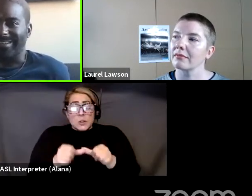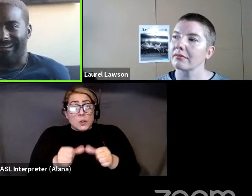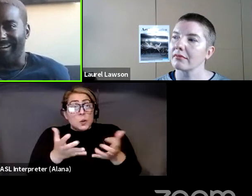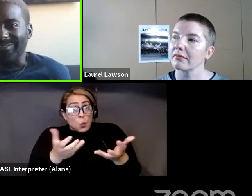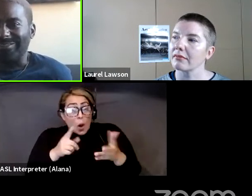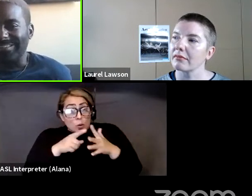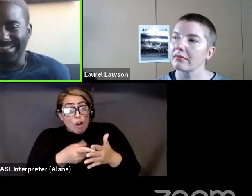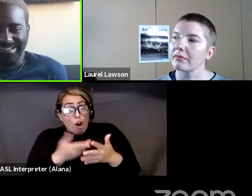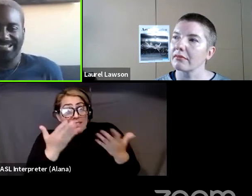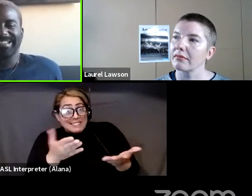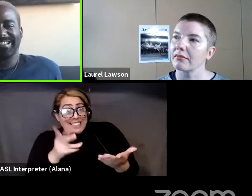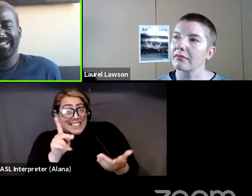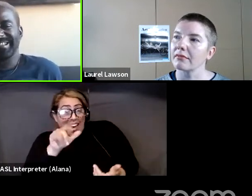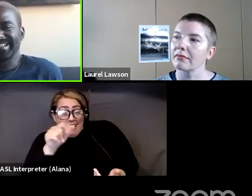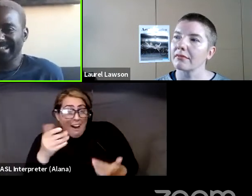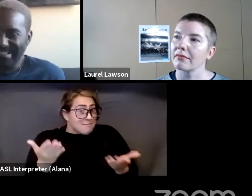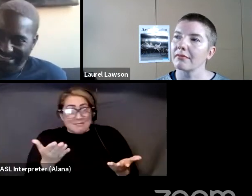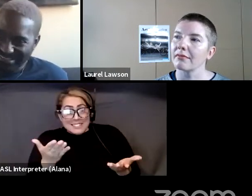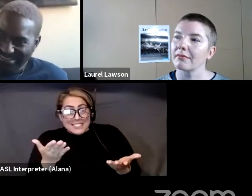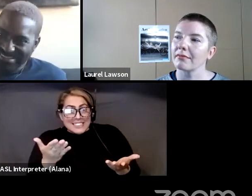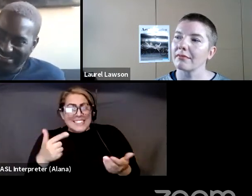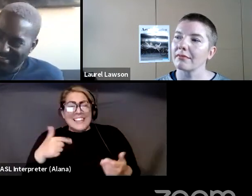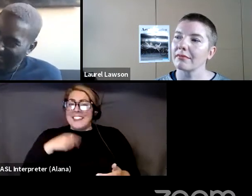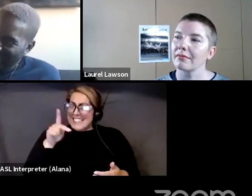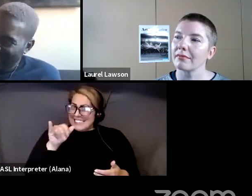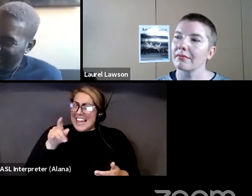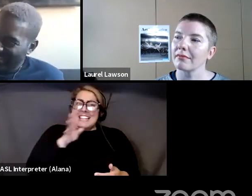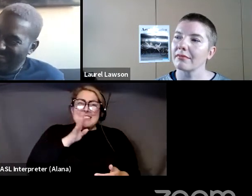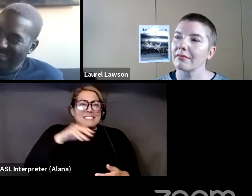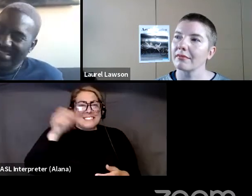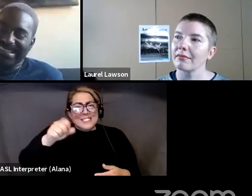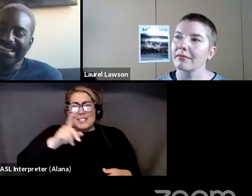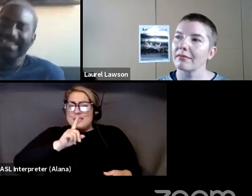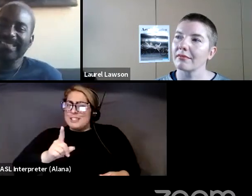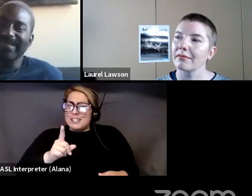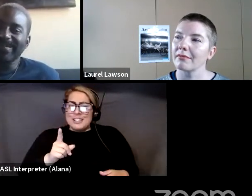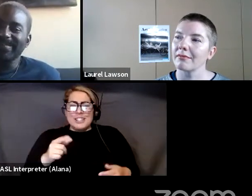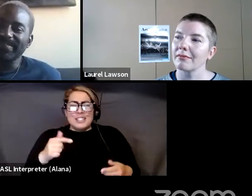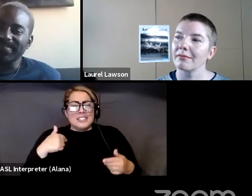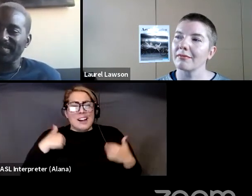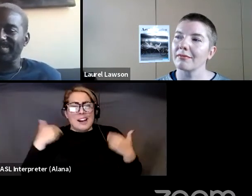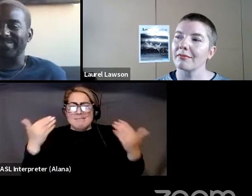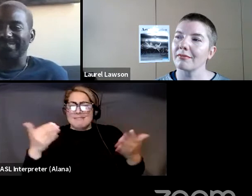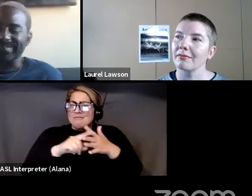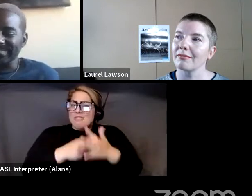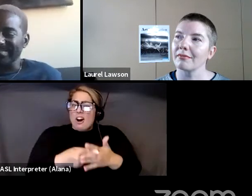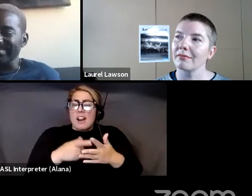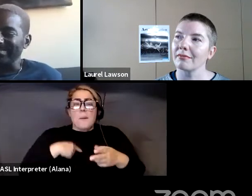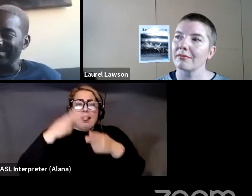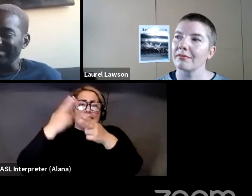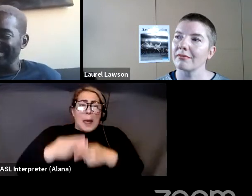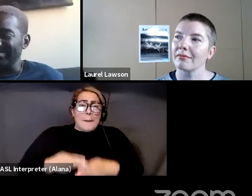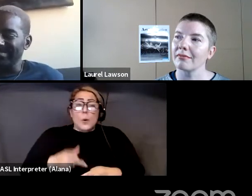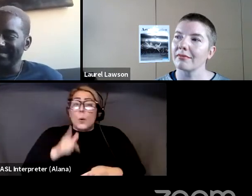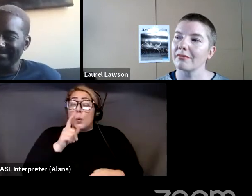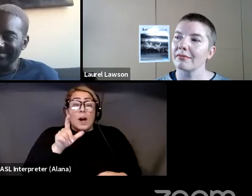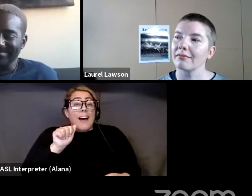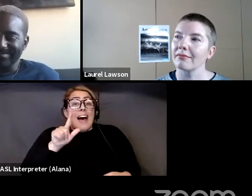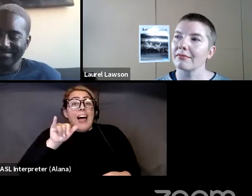want to start us off? This is Kayla speaking. Sure. I'll start off by naming Alice